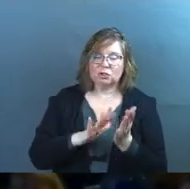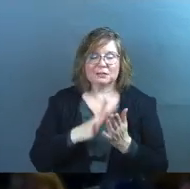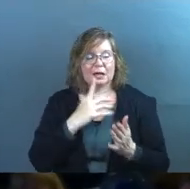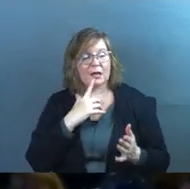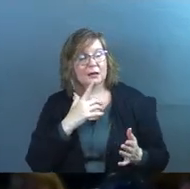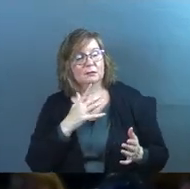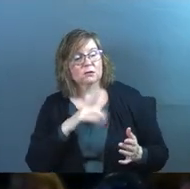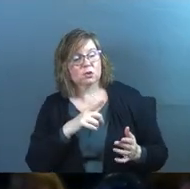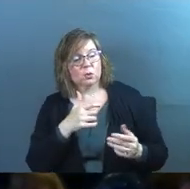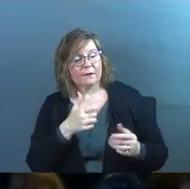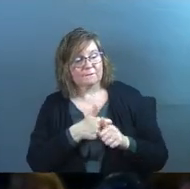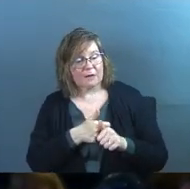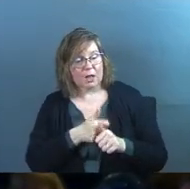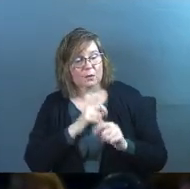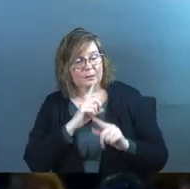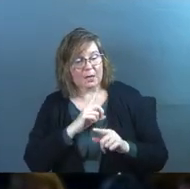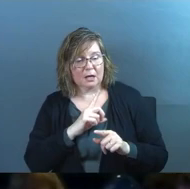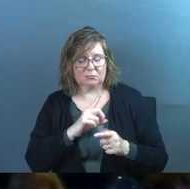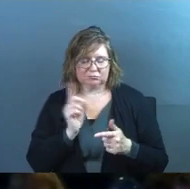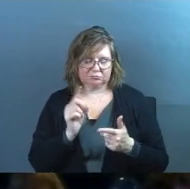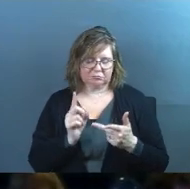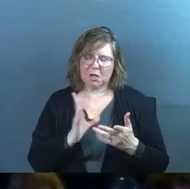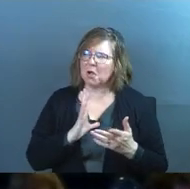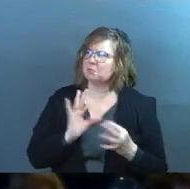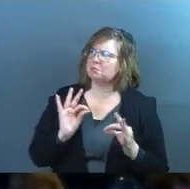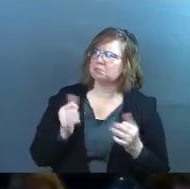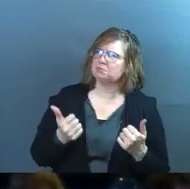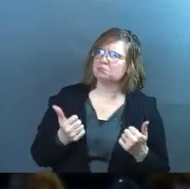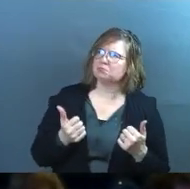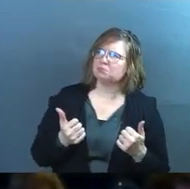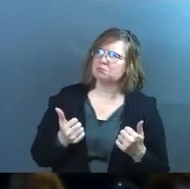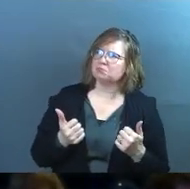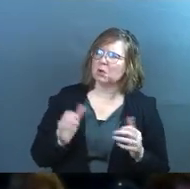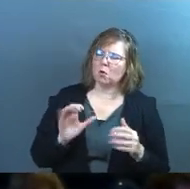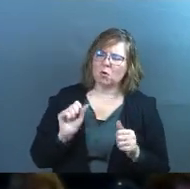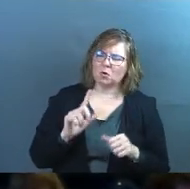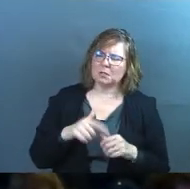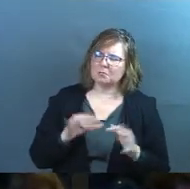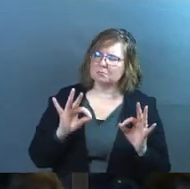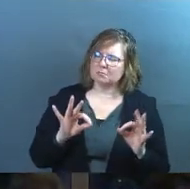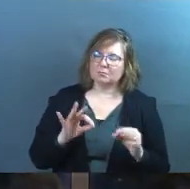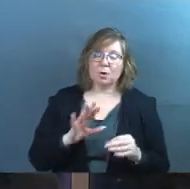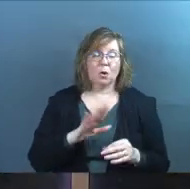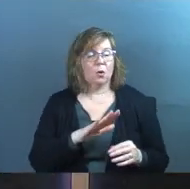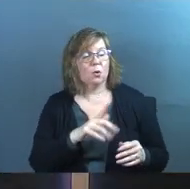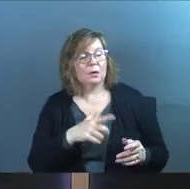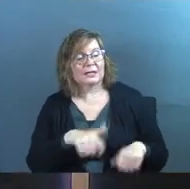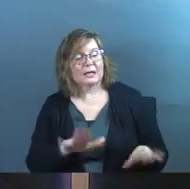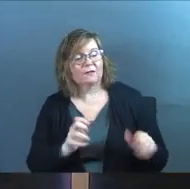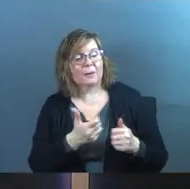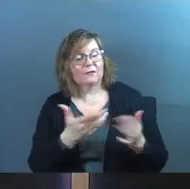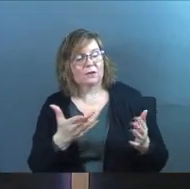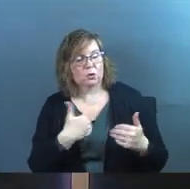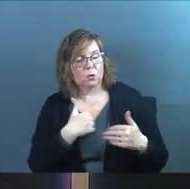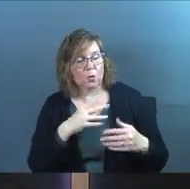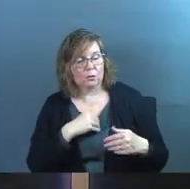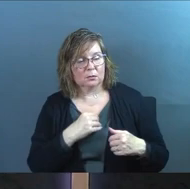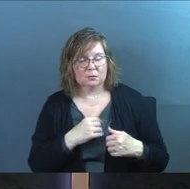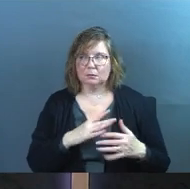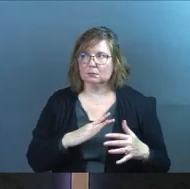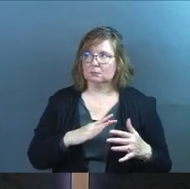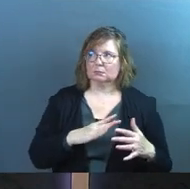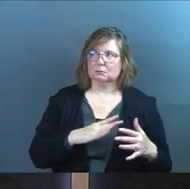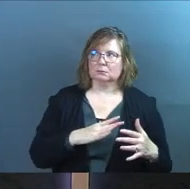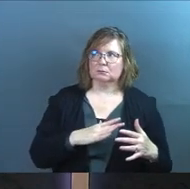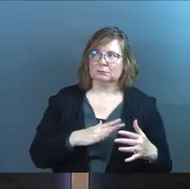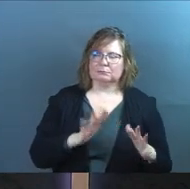Jesus goes to him, and he's like, "Hey, you got to follow these commandments." And he lists out these, he's like, "Oh, I've done that. I do that all the time." And he's like, "Oh, by the way, give up everything." And the rich young ruler's